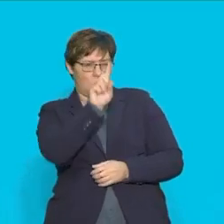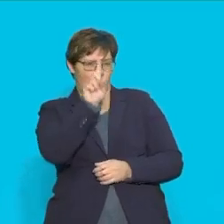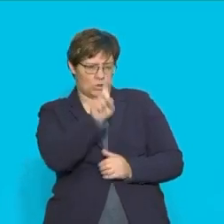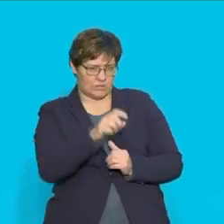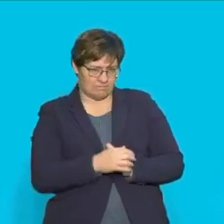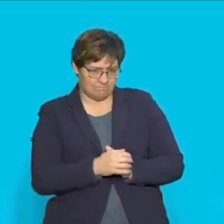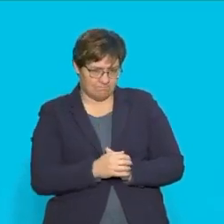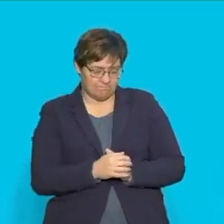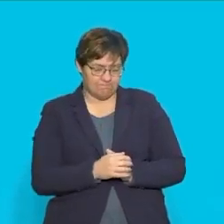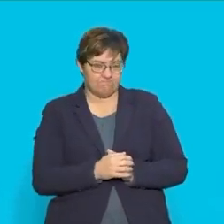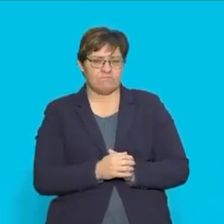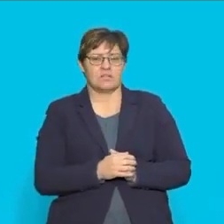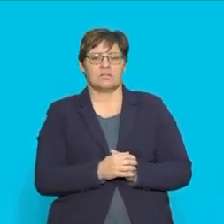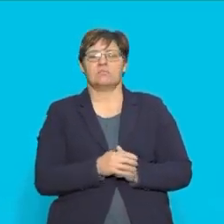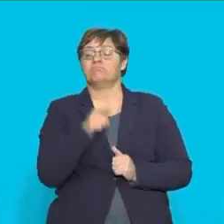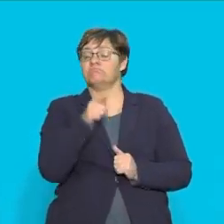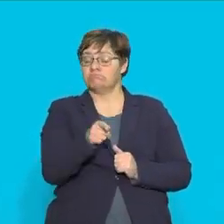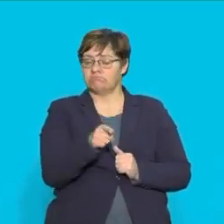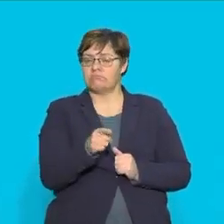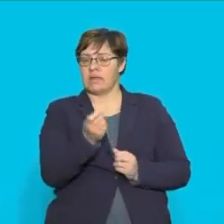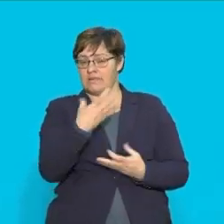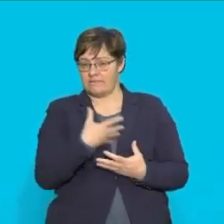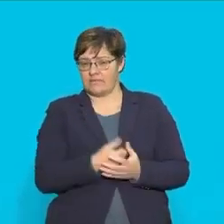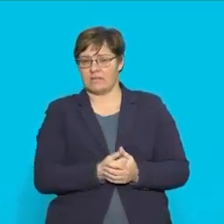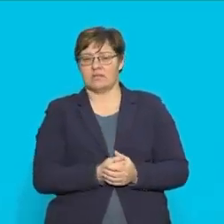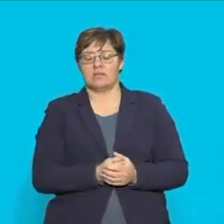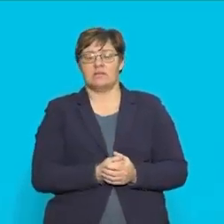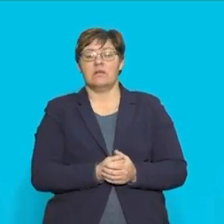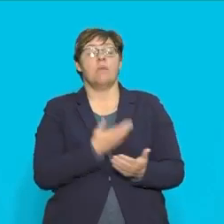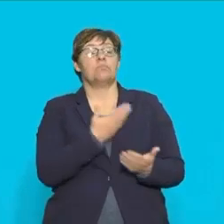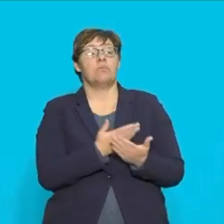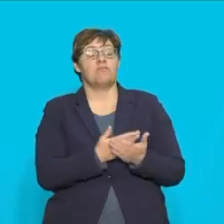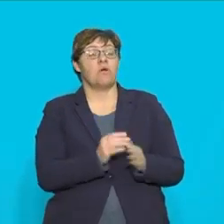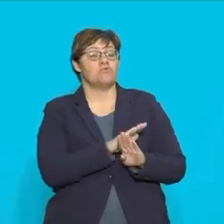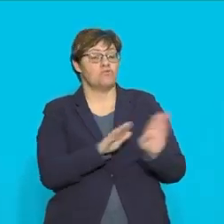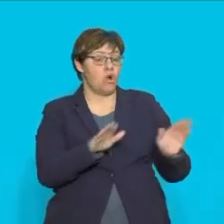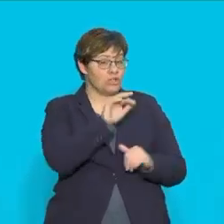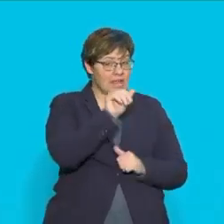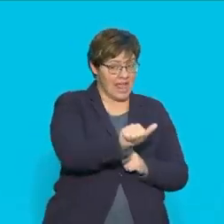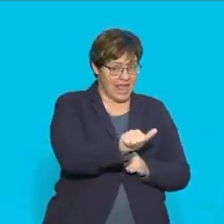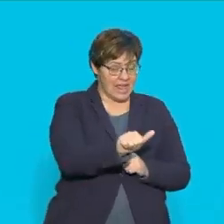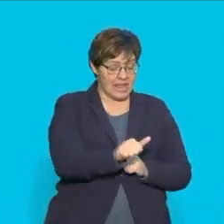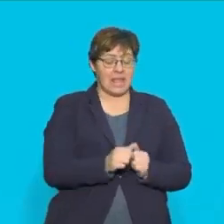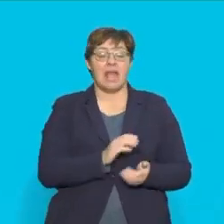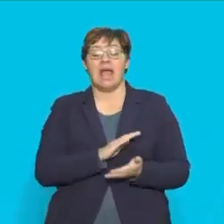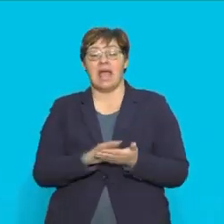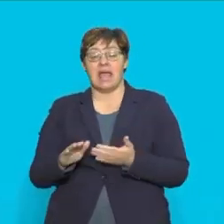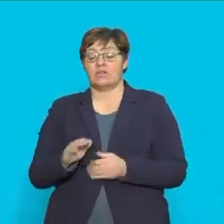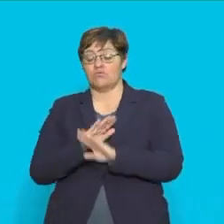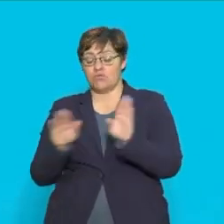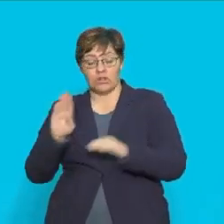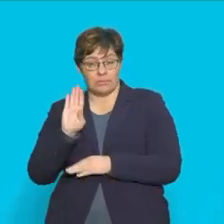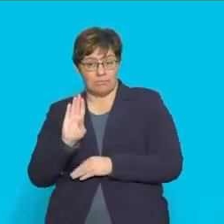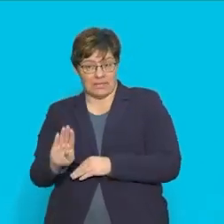let's look at an example. So this is what is given. The probability of not